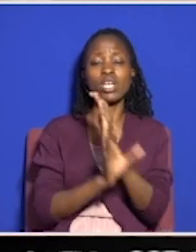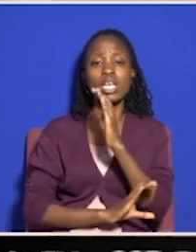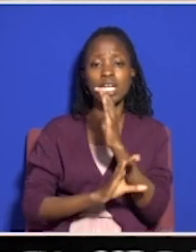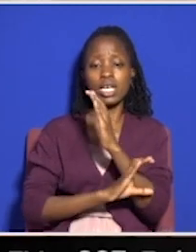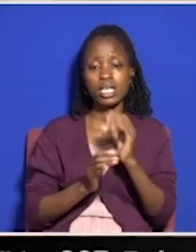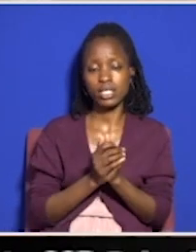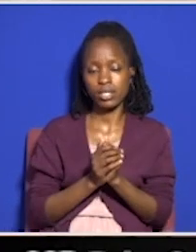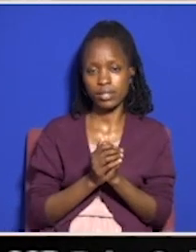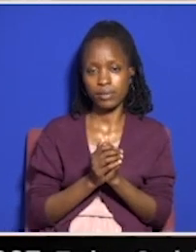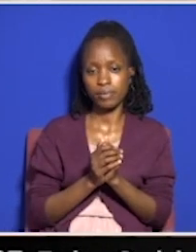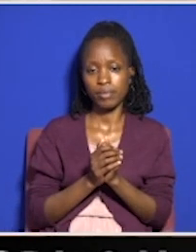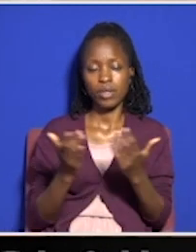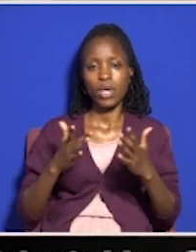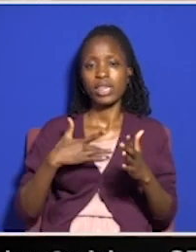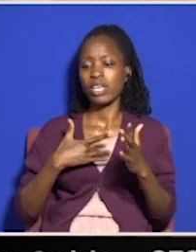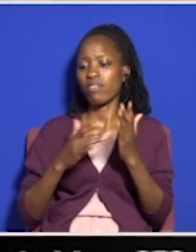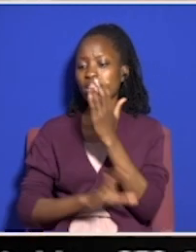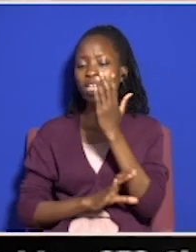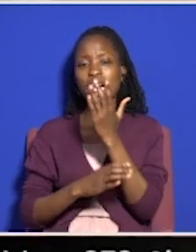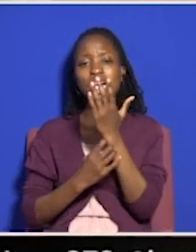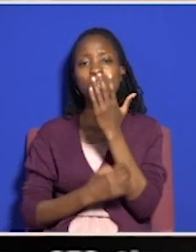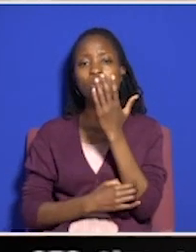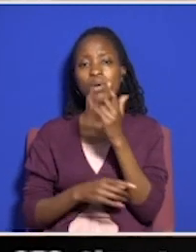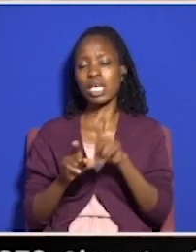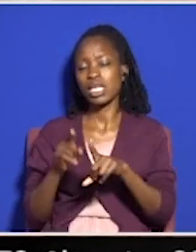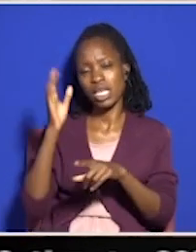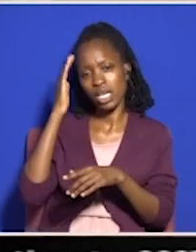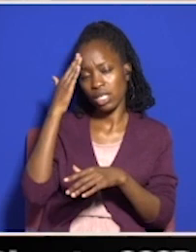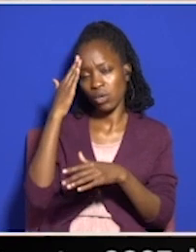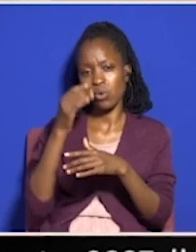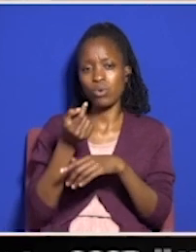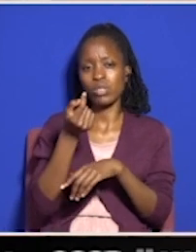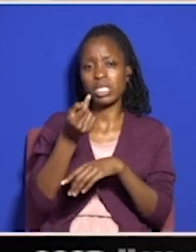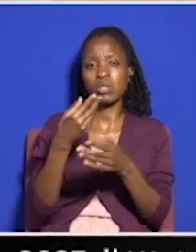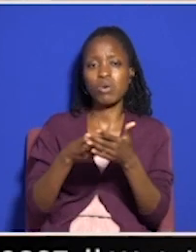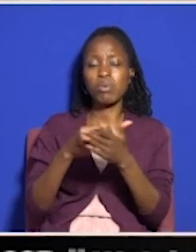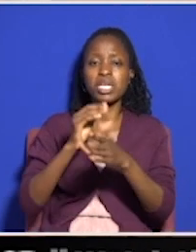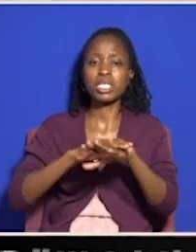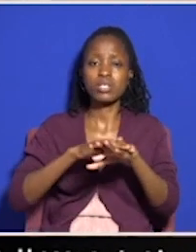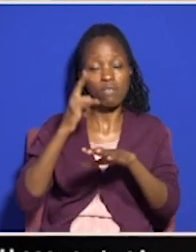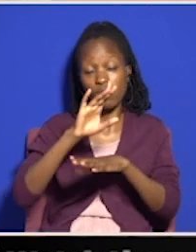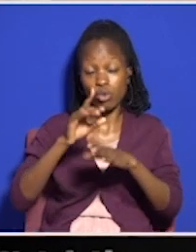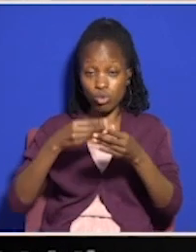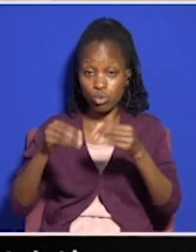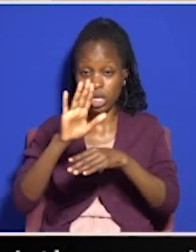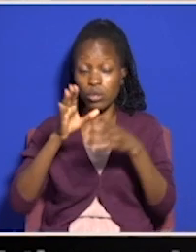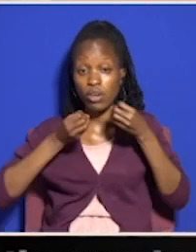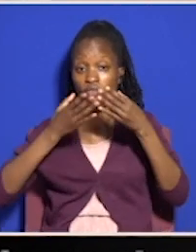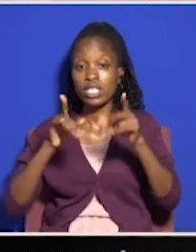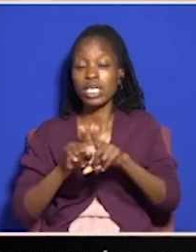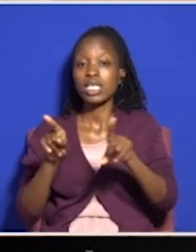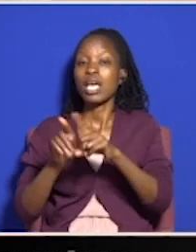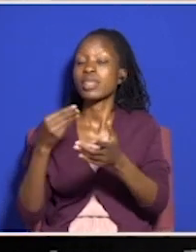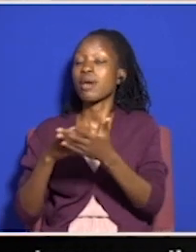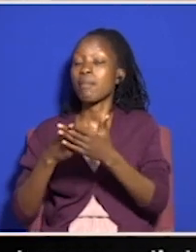below average and therefore a small token will actually be of good use to sell your data. The token, the currencies you're